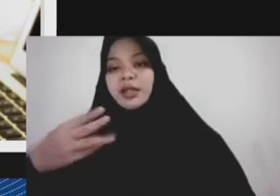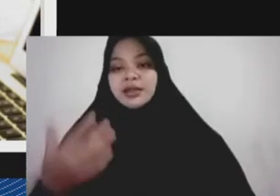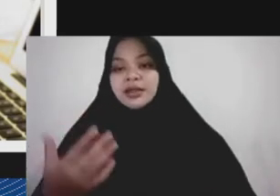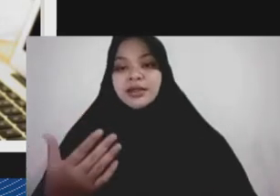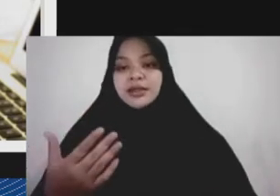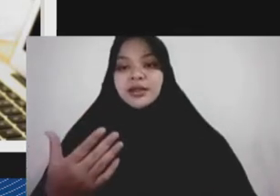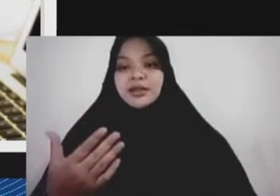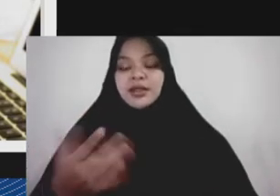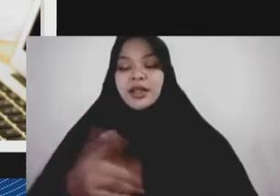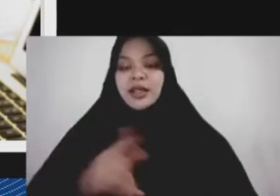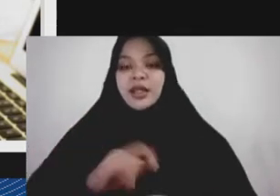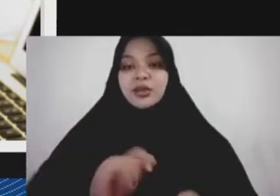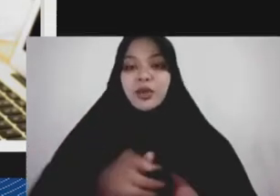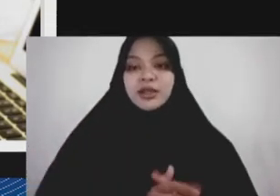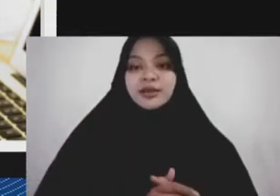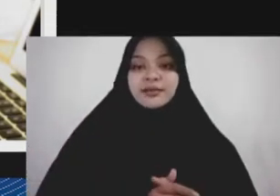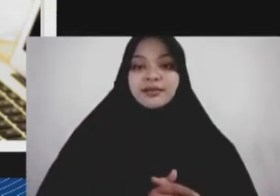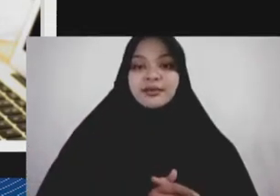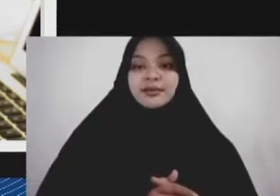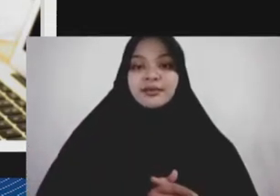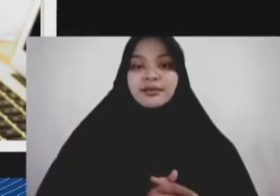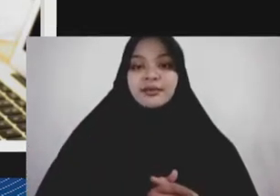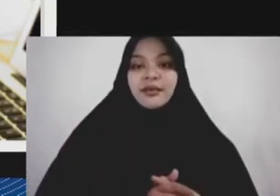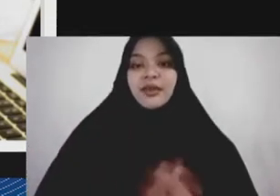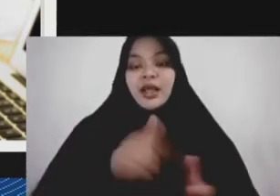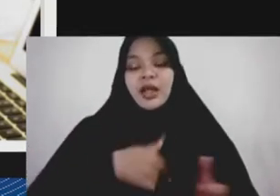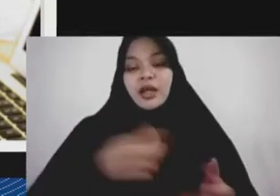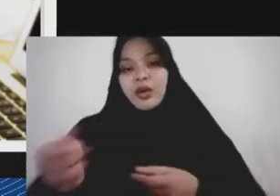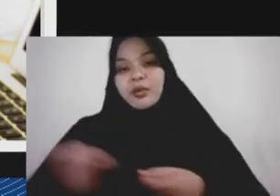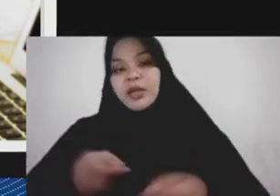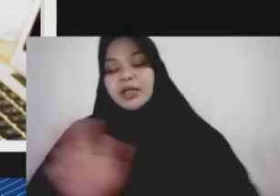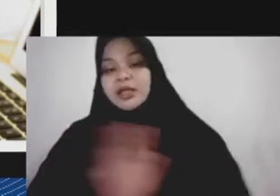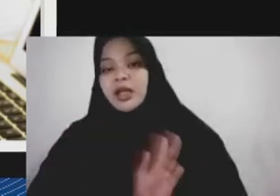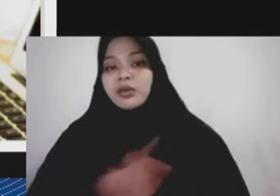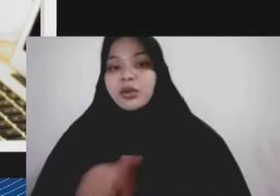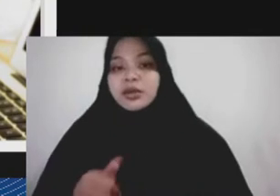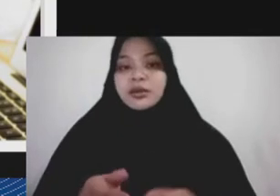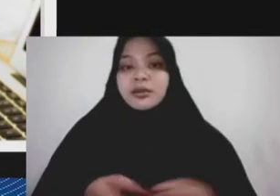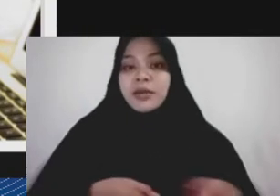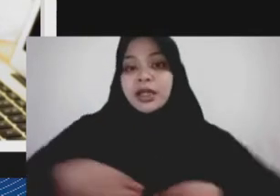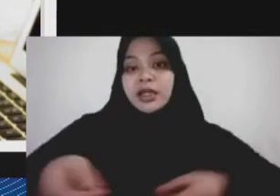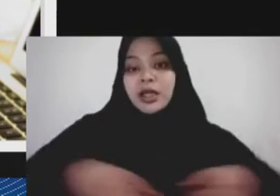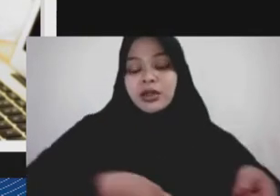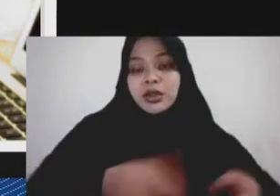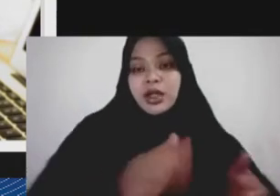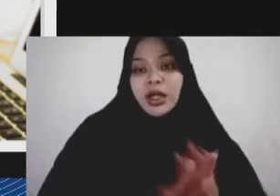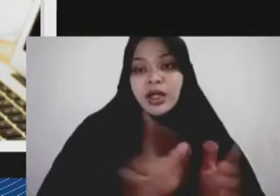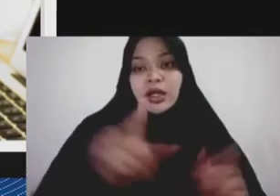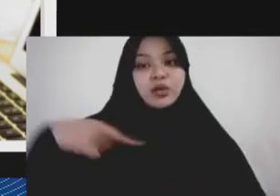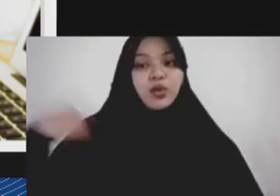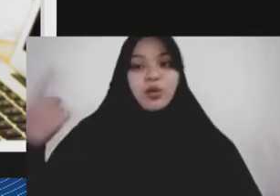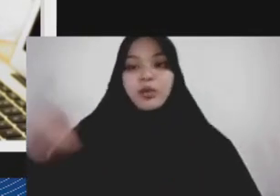transfers, so to be able to do business. And if women who are generally